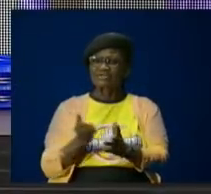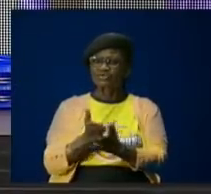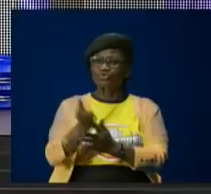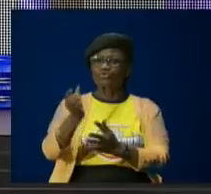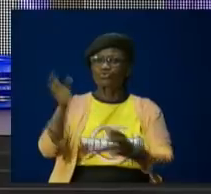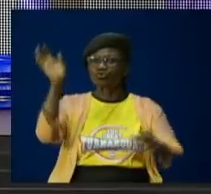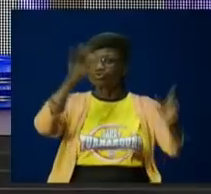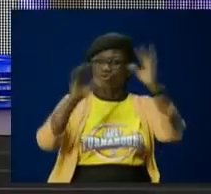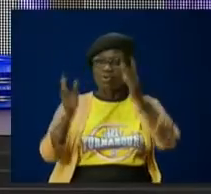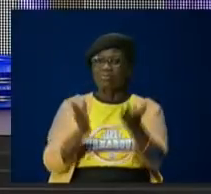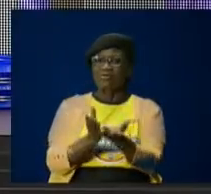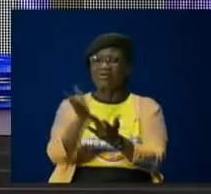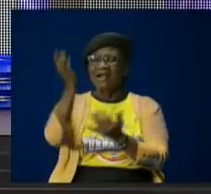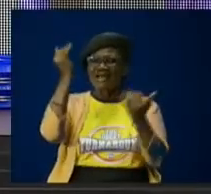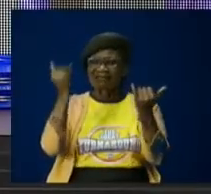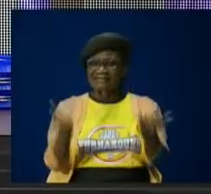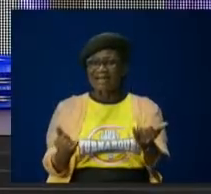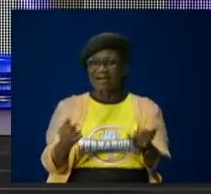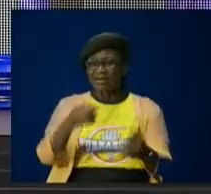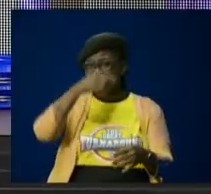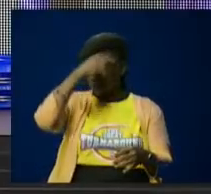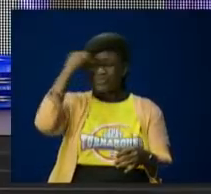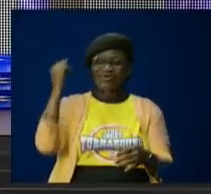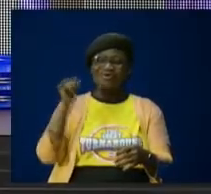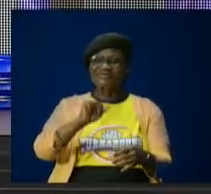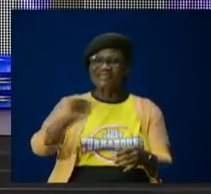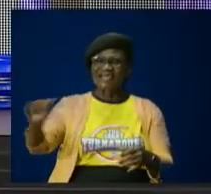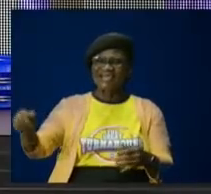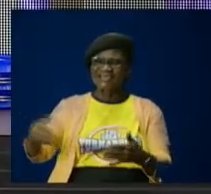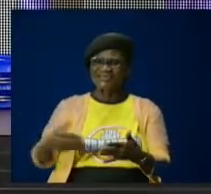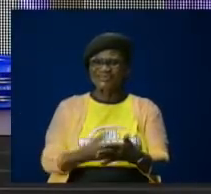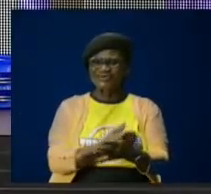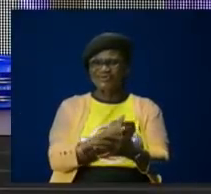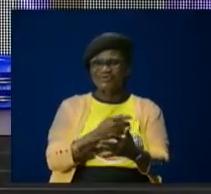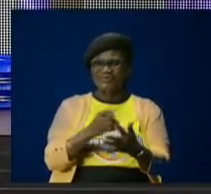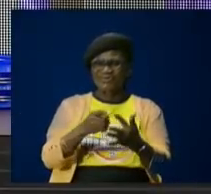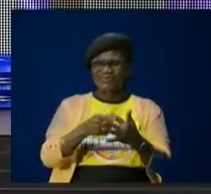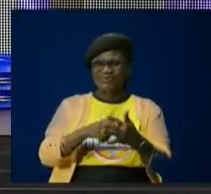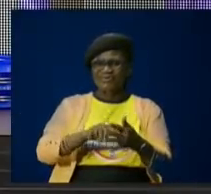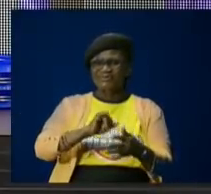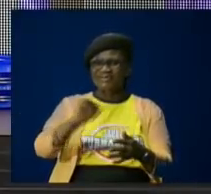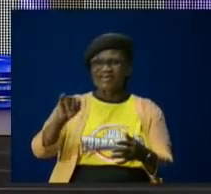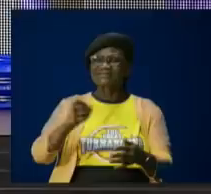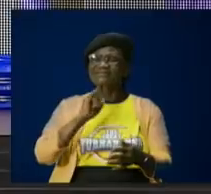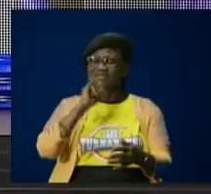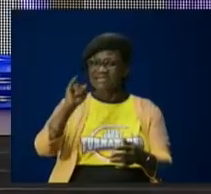because a new beginning is around the corner. As for